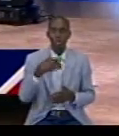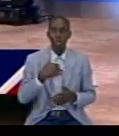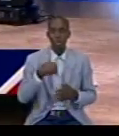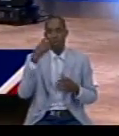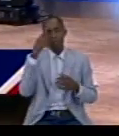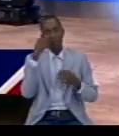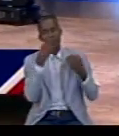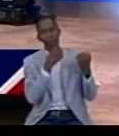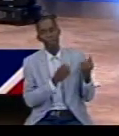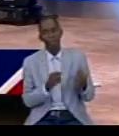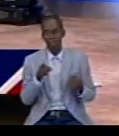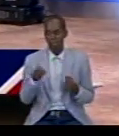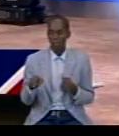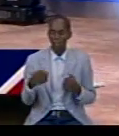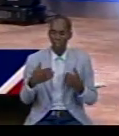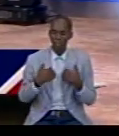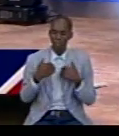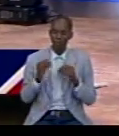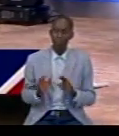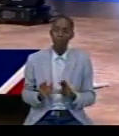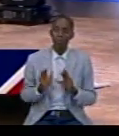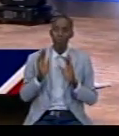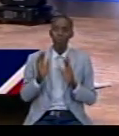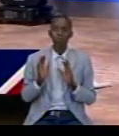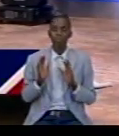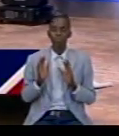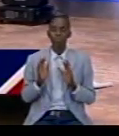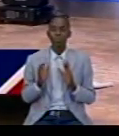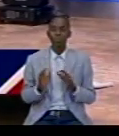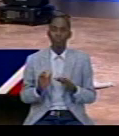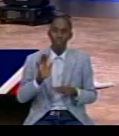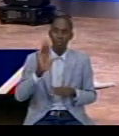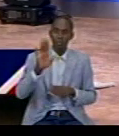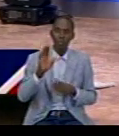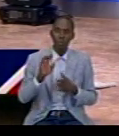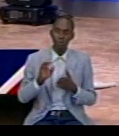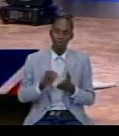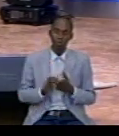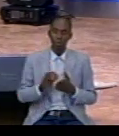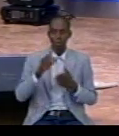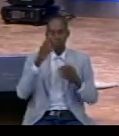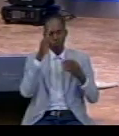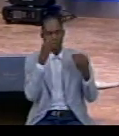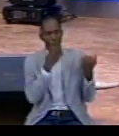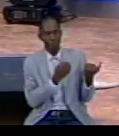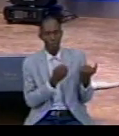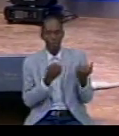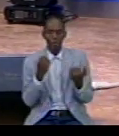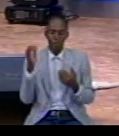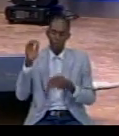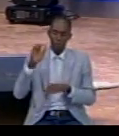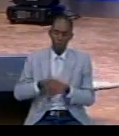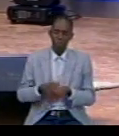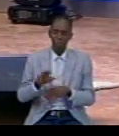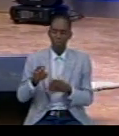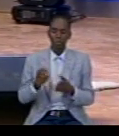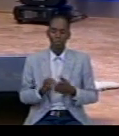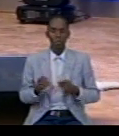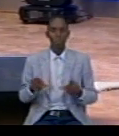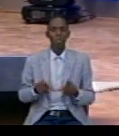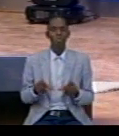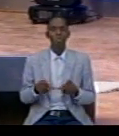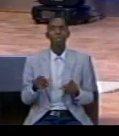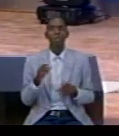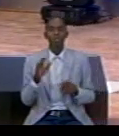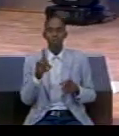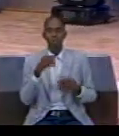they have fear. Their fear will put your faith to their level. I have a